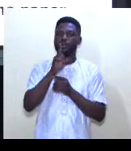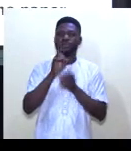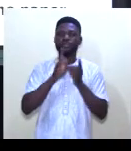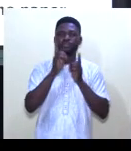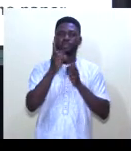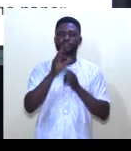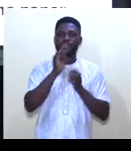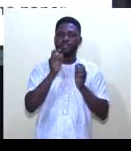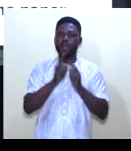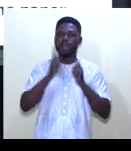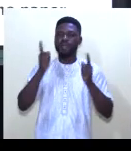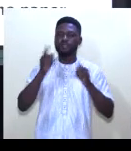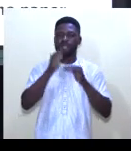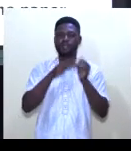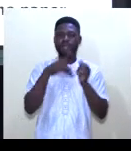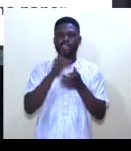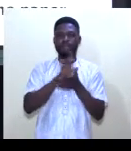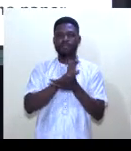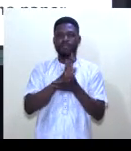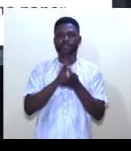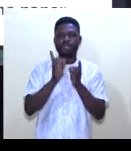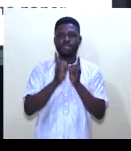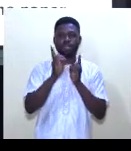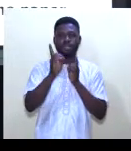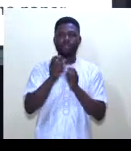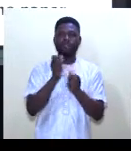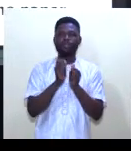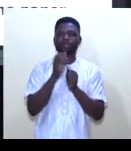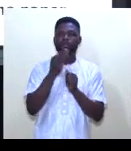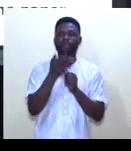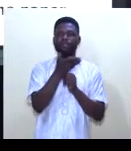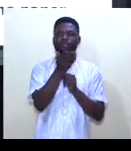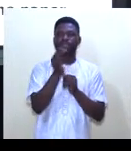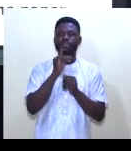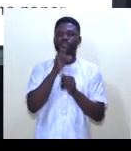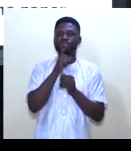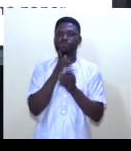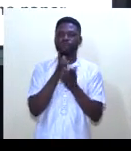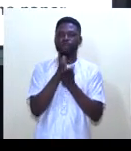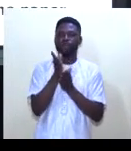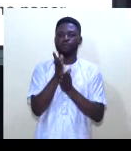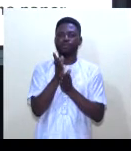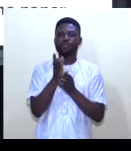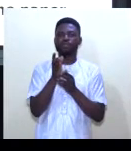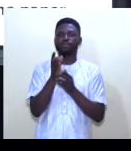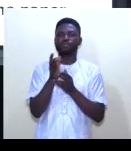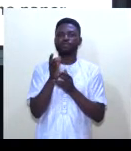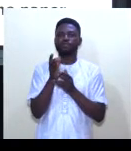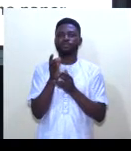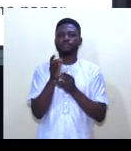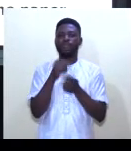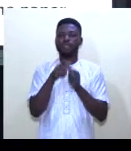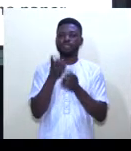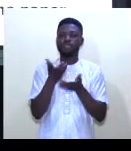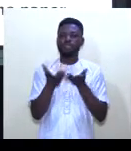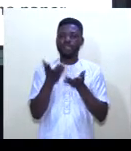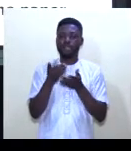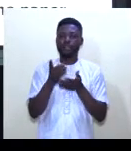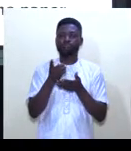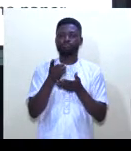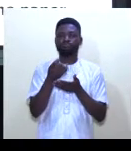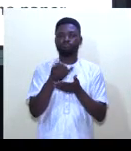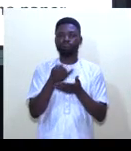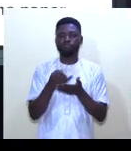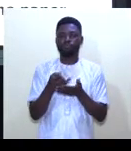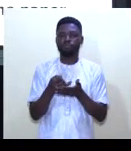real distance is larger than the paper distance. Which of these is not correct with regards to scale drawing? I